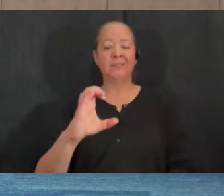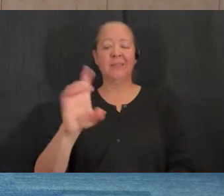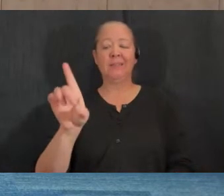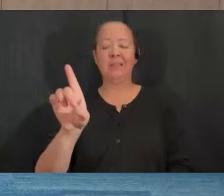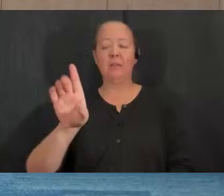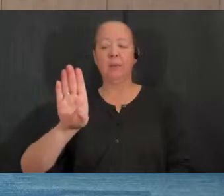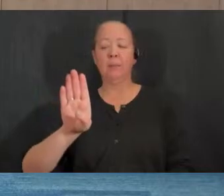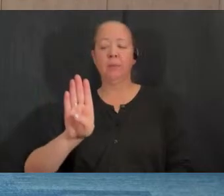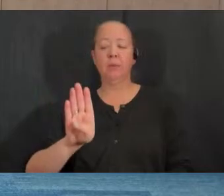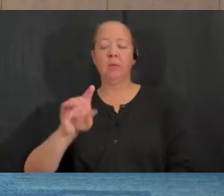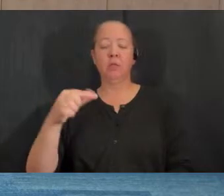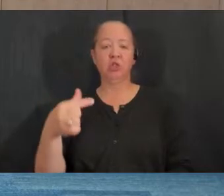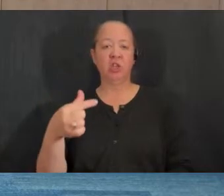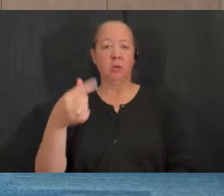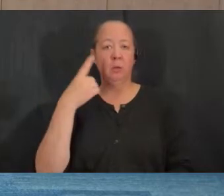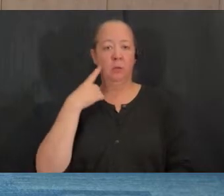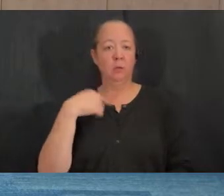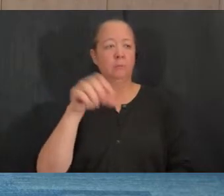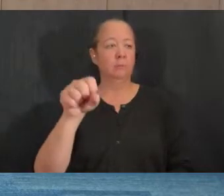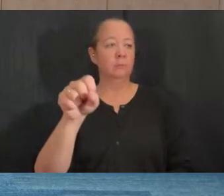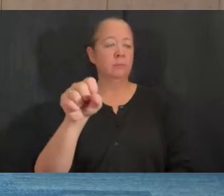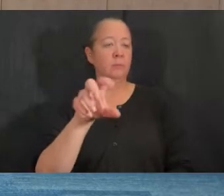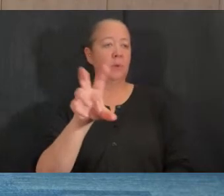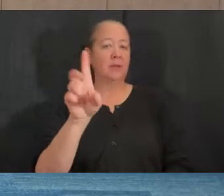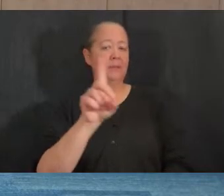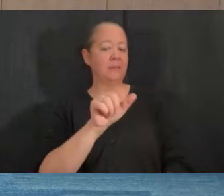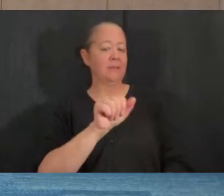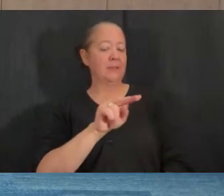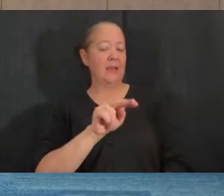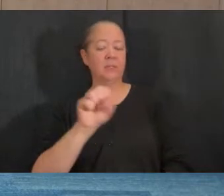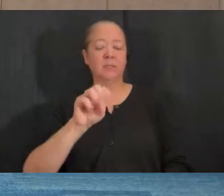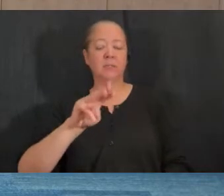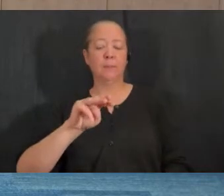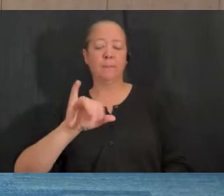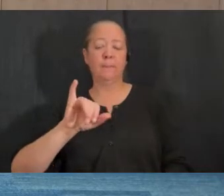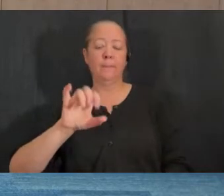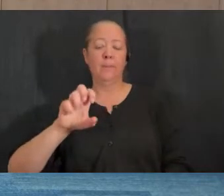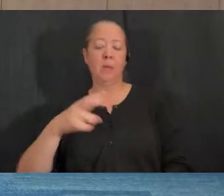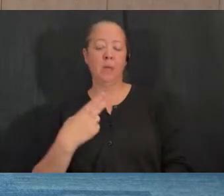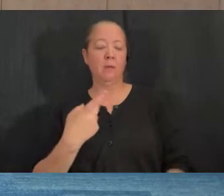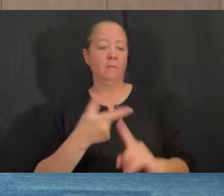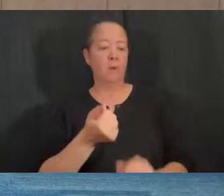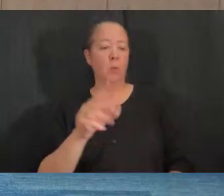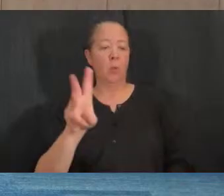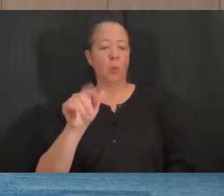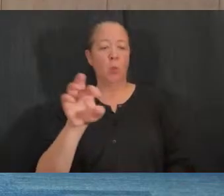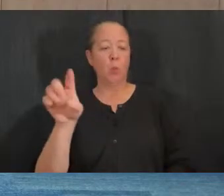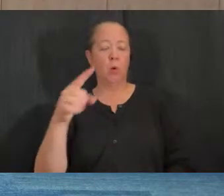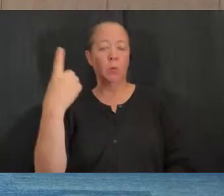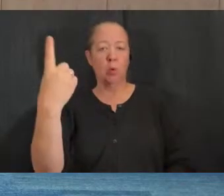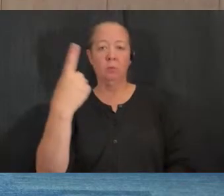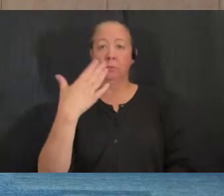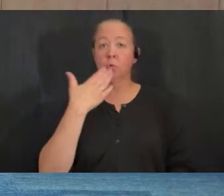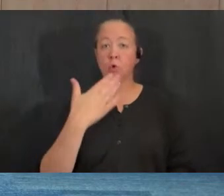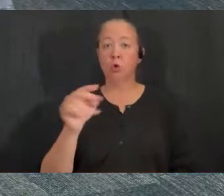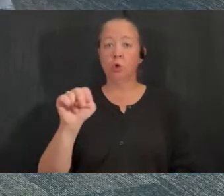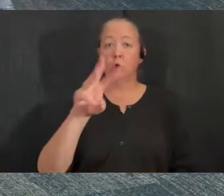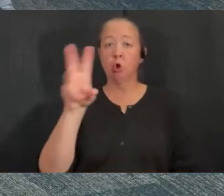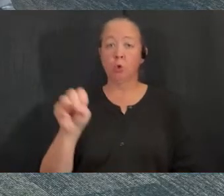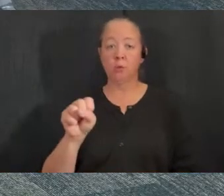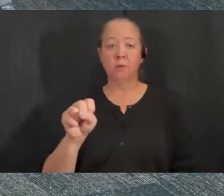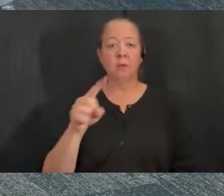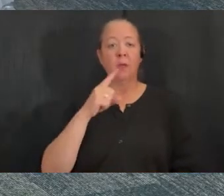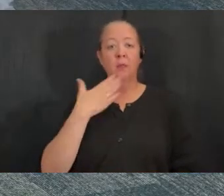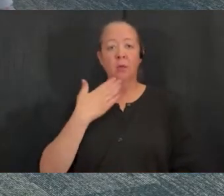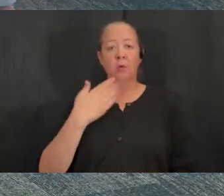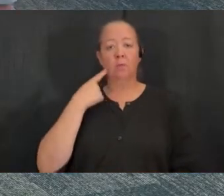3 minutes. Yeah, Dan Smith from Ward 1. So good news. Thanks for the work on this and the information